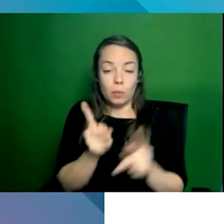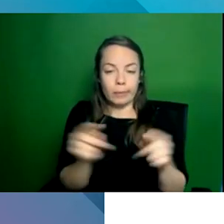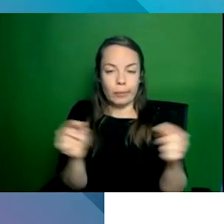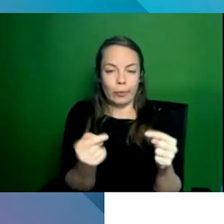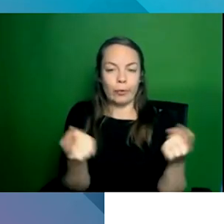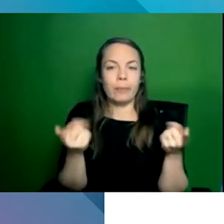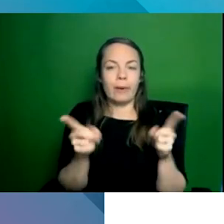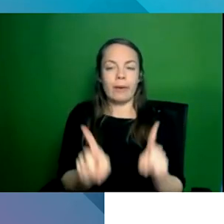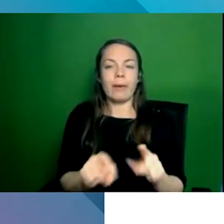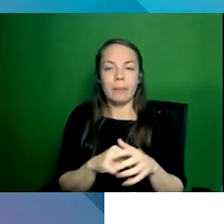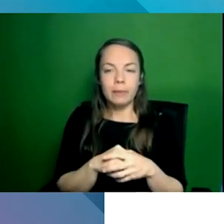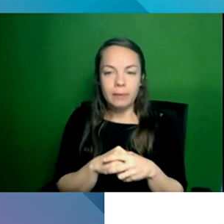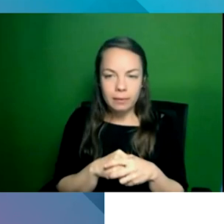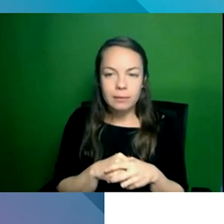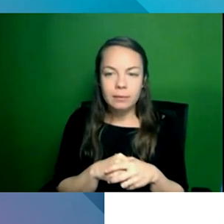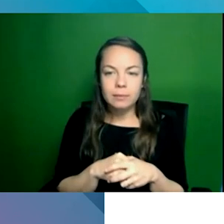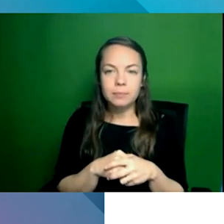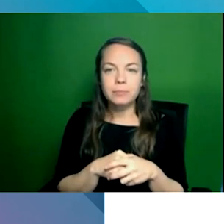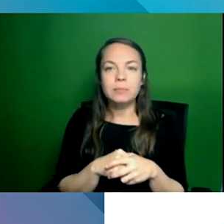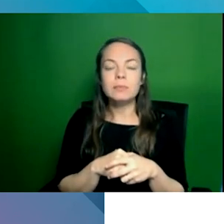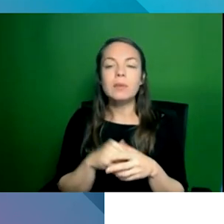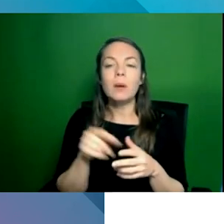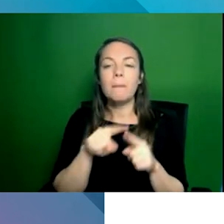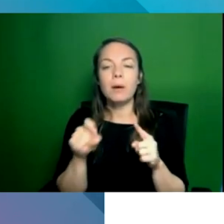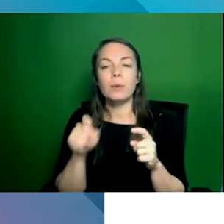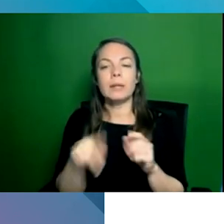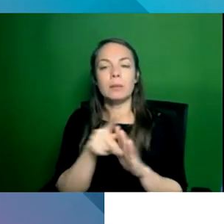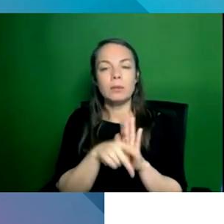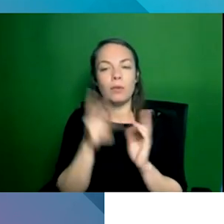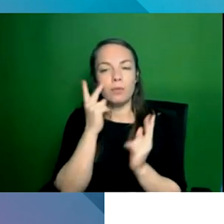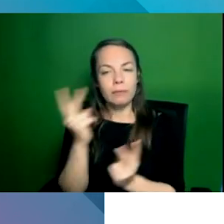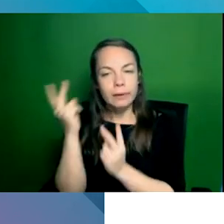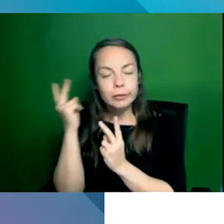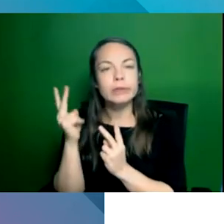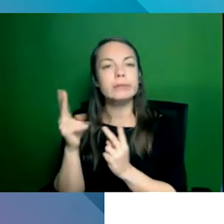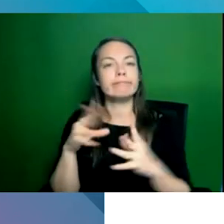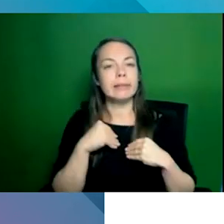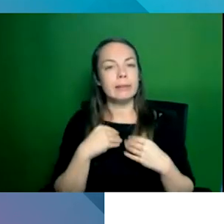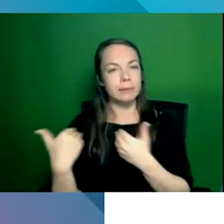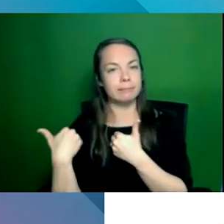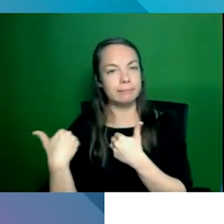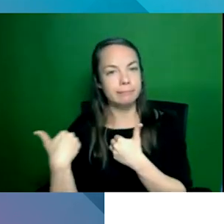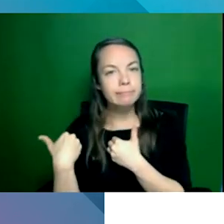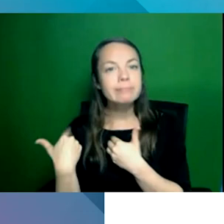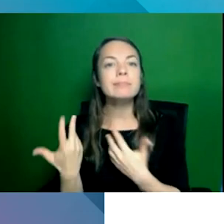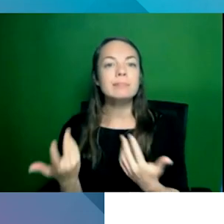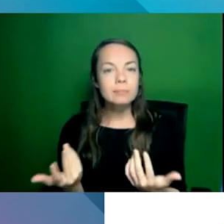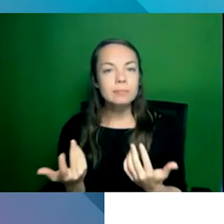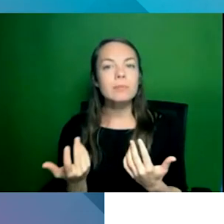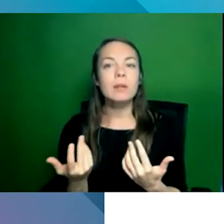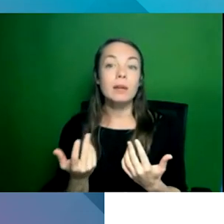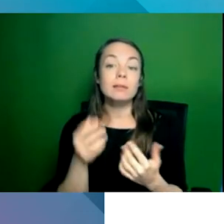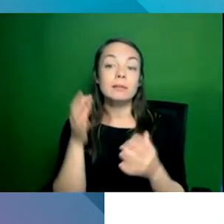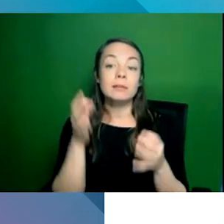as a principle of reflection, as a principle of accountability, and absolutely, as the question